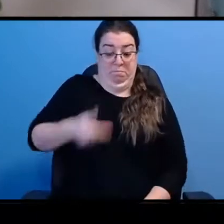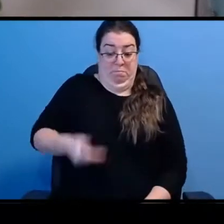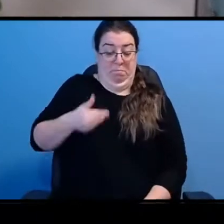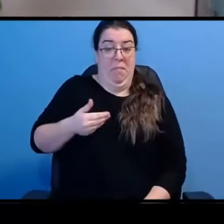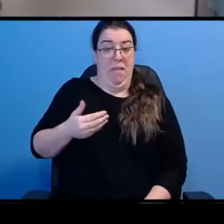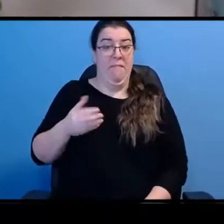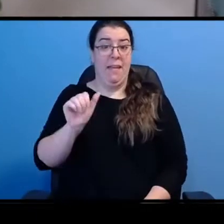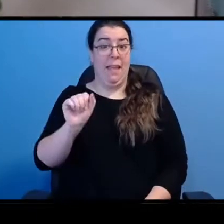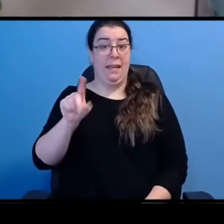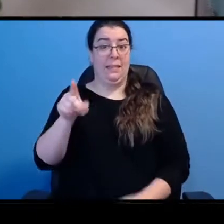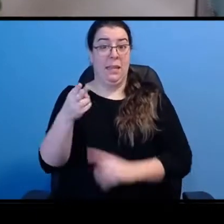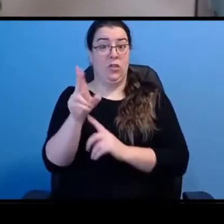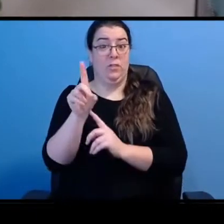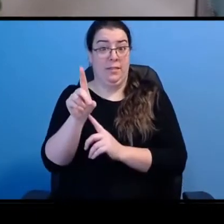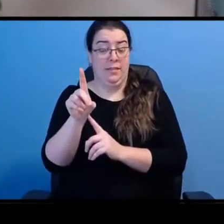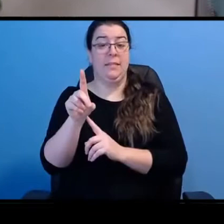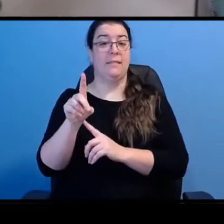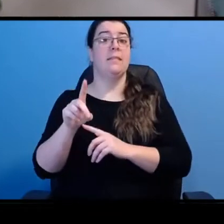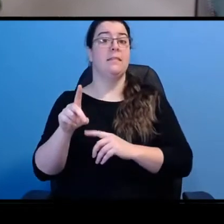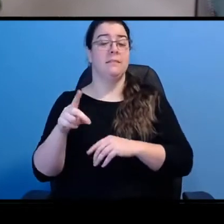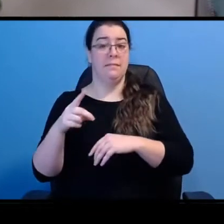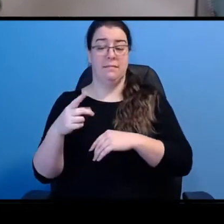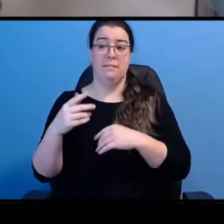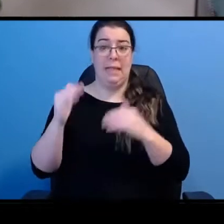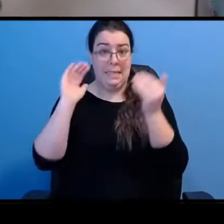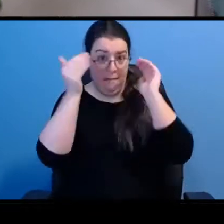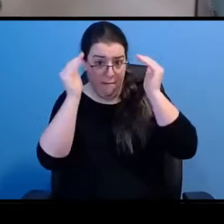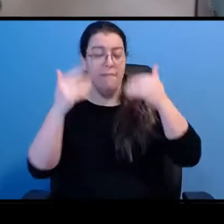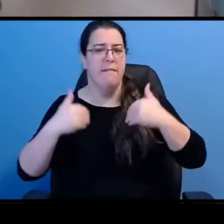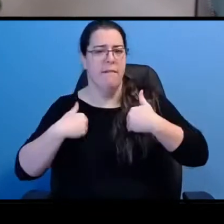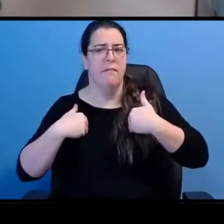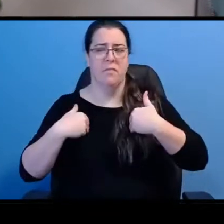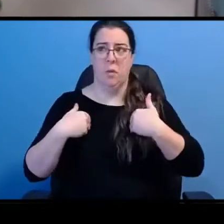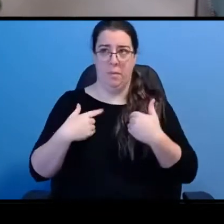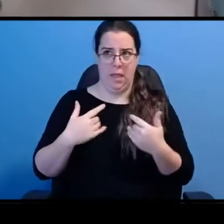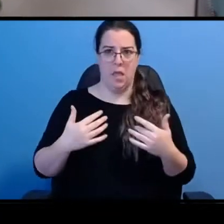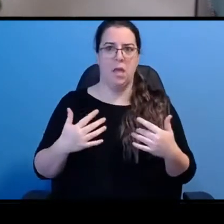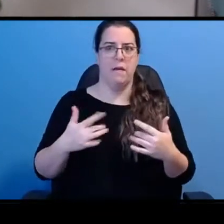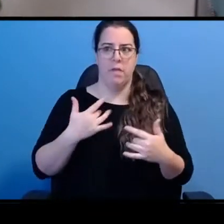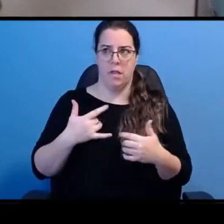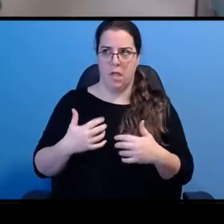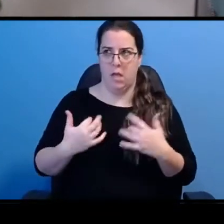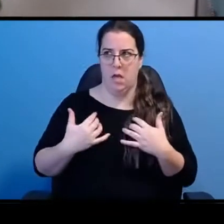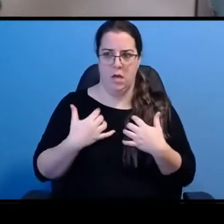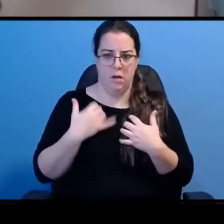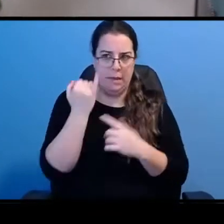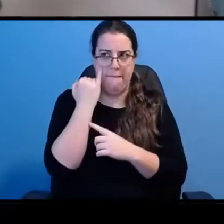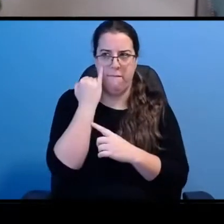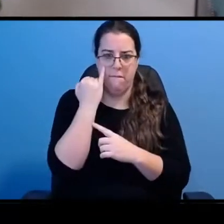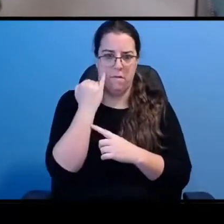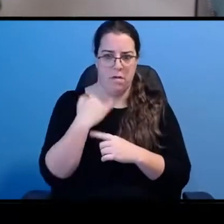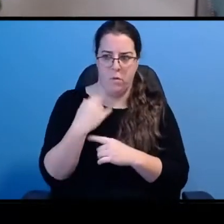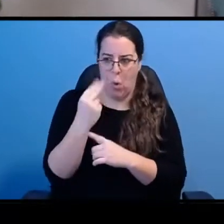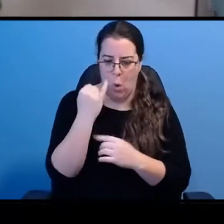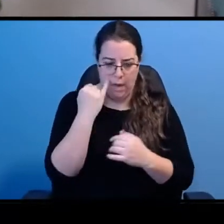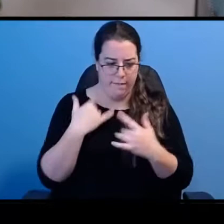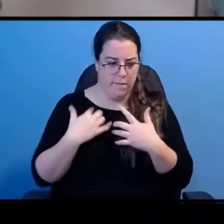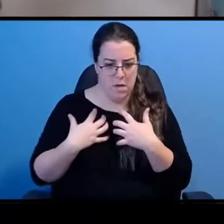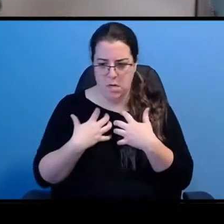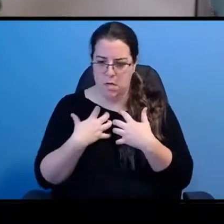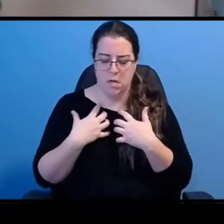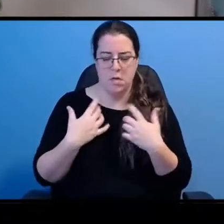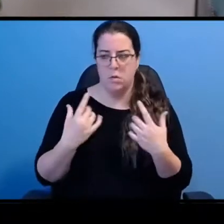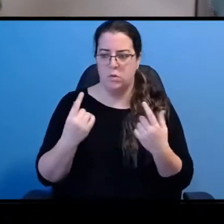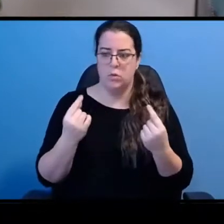so for me, that sort of anxiety of, oh no, what if I don't get it? I probably won't get it. Sometimes I can fall into